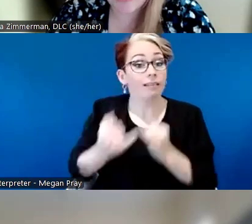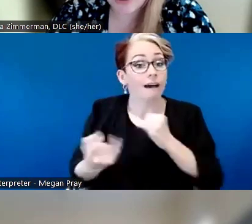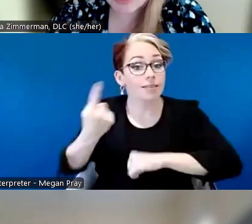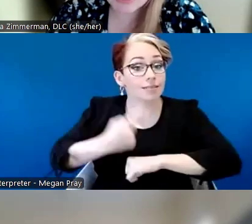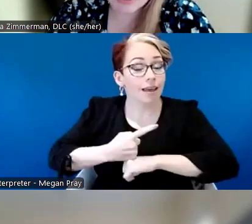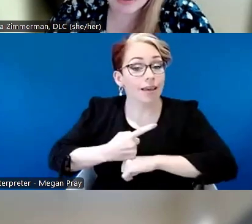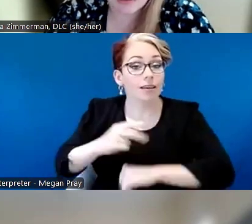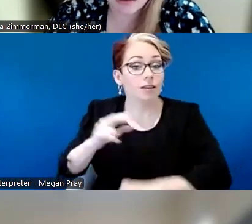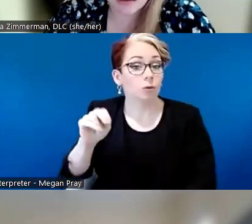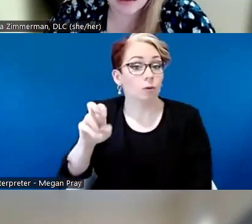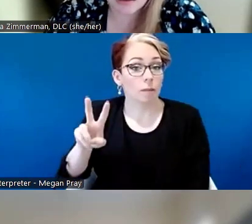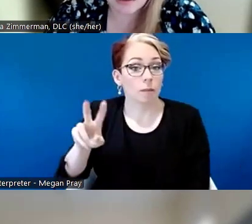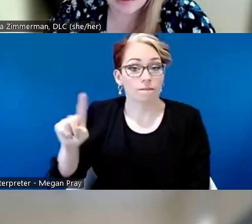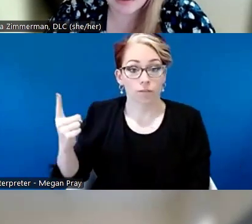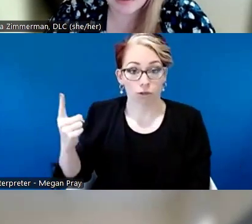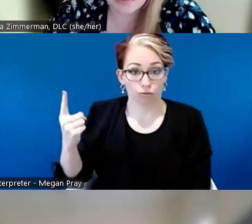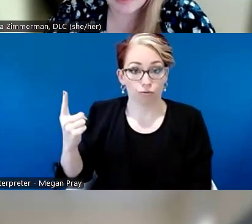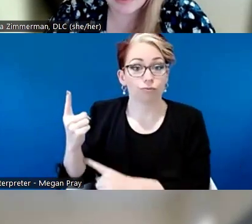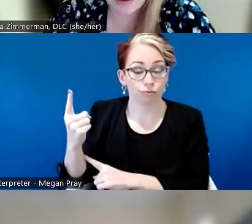November 1st.